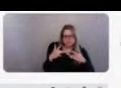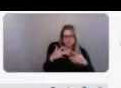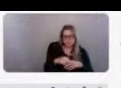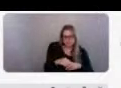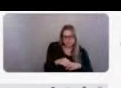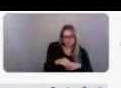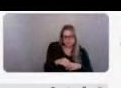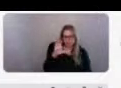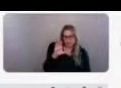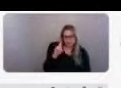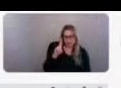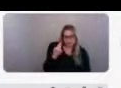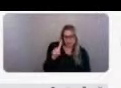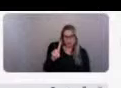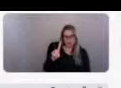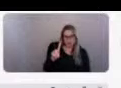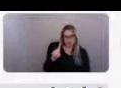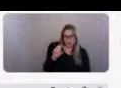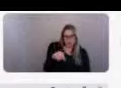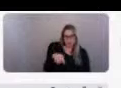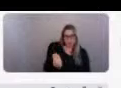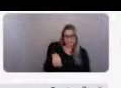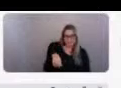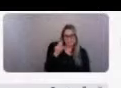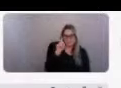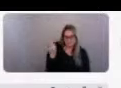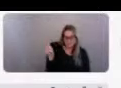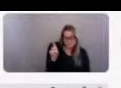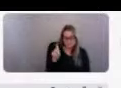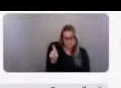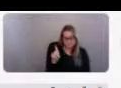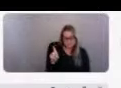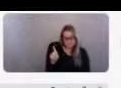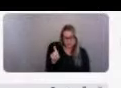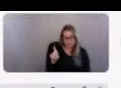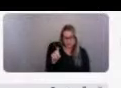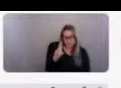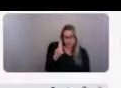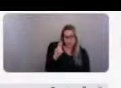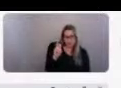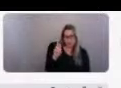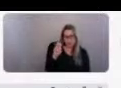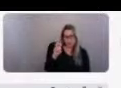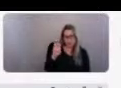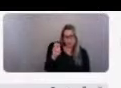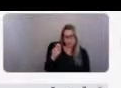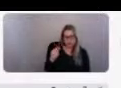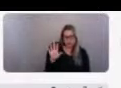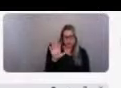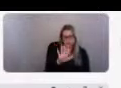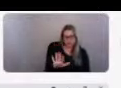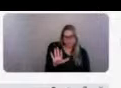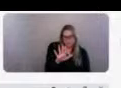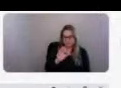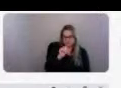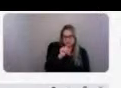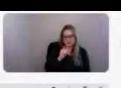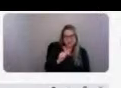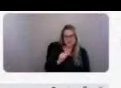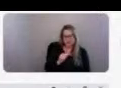cd1 phoenix is a urban area and doesn't